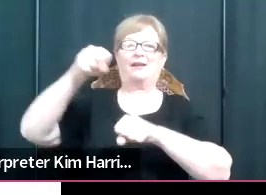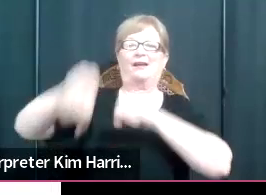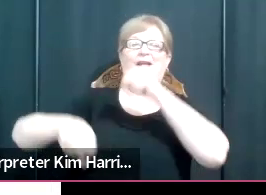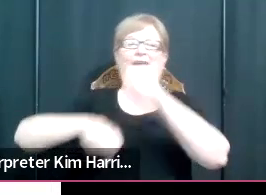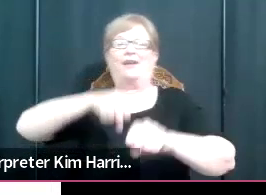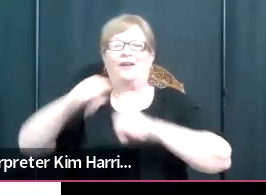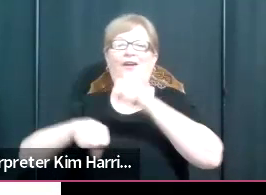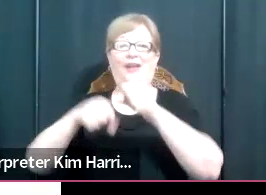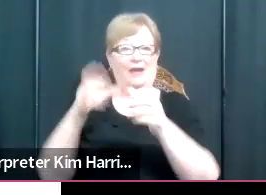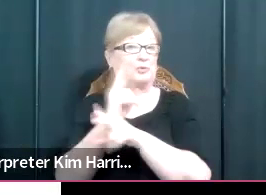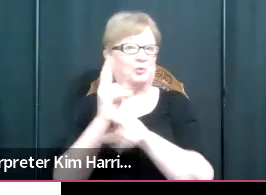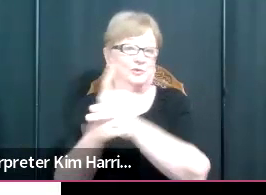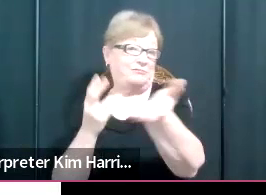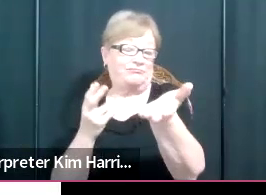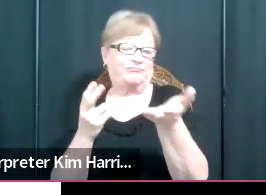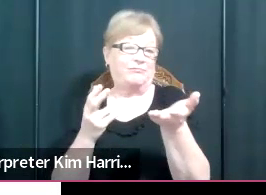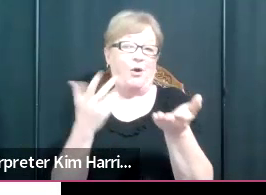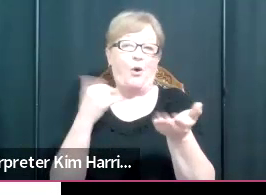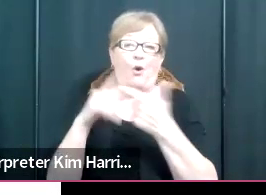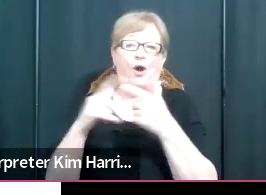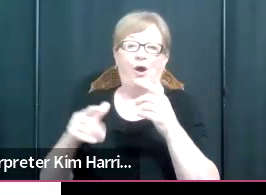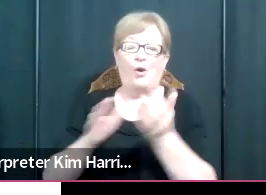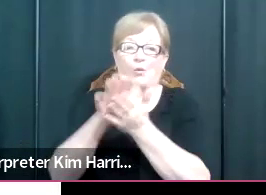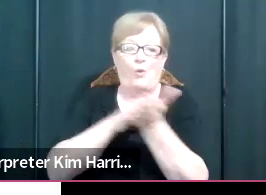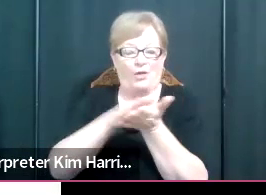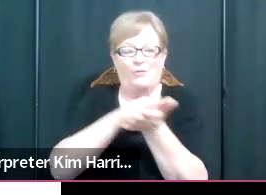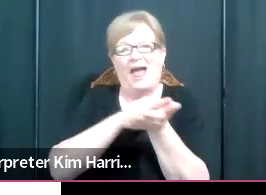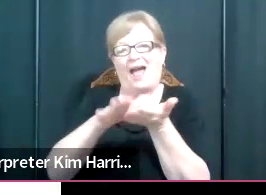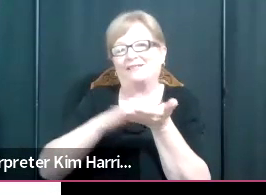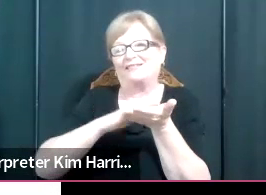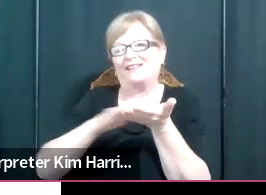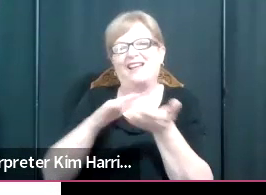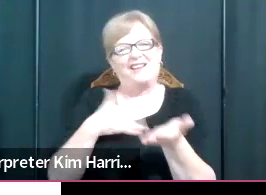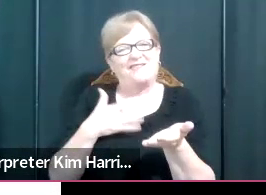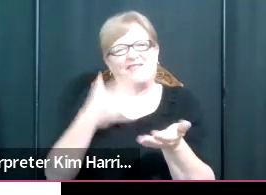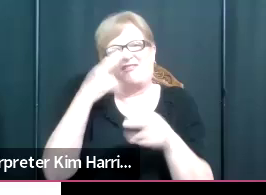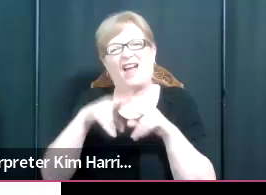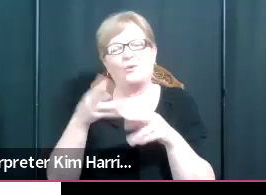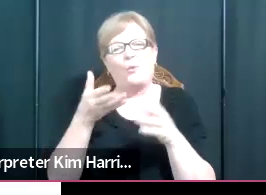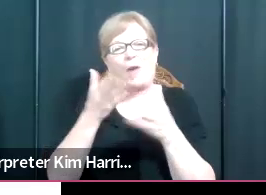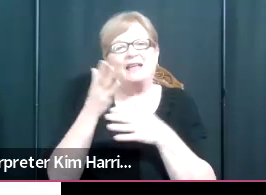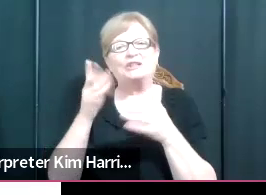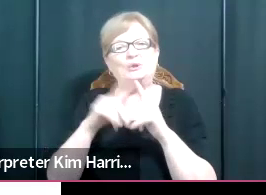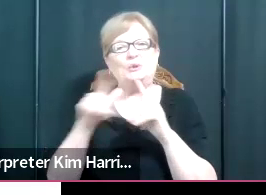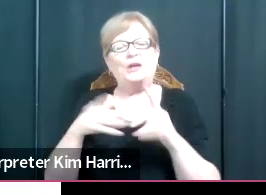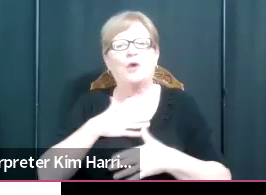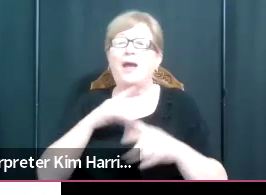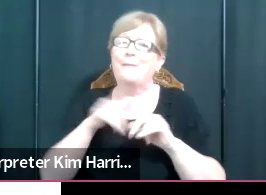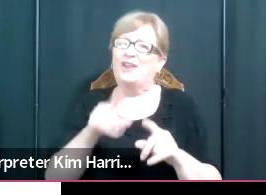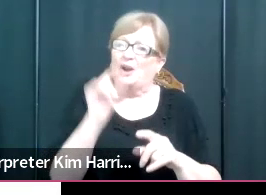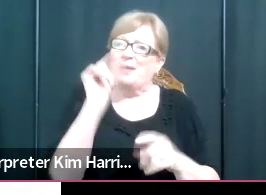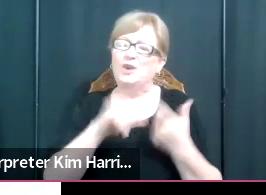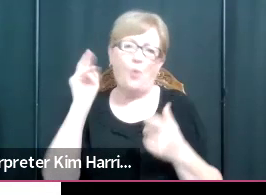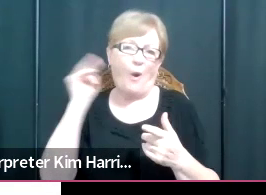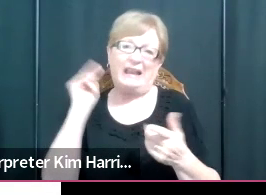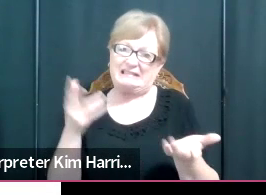bicycle. Or roll it around in your hand. There's lots of fun ways to enjoy them. They are a noisy one though, so if you don't enjoy